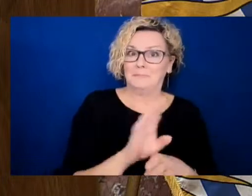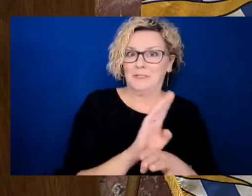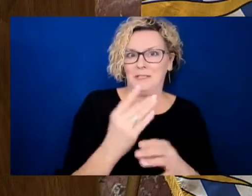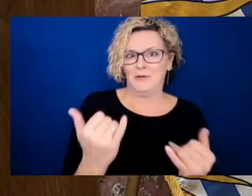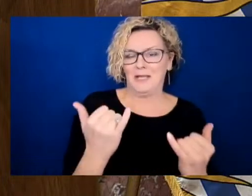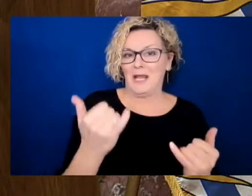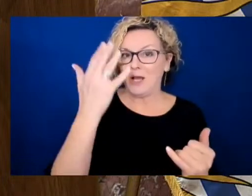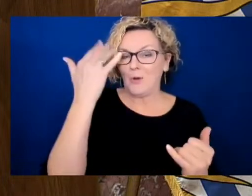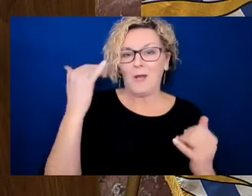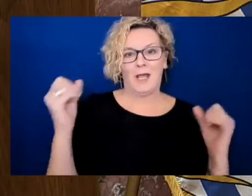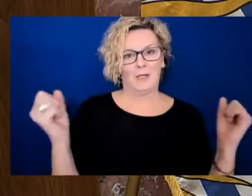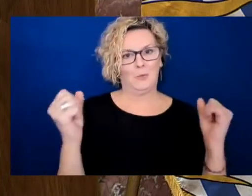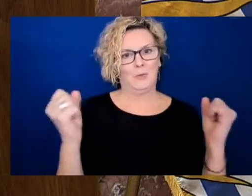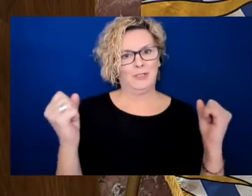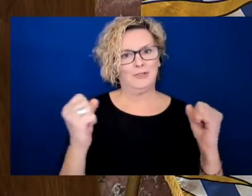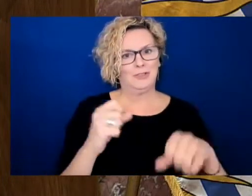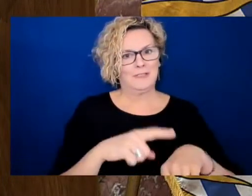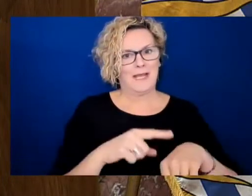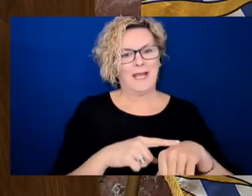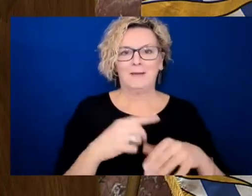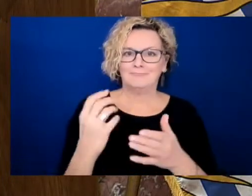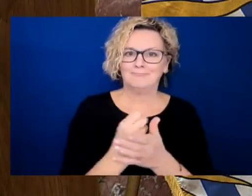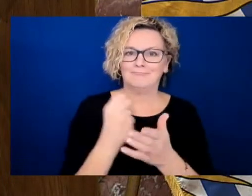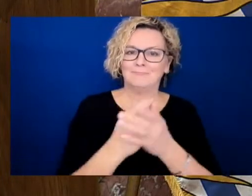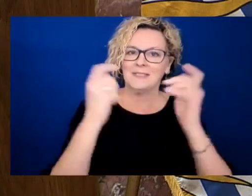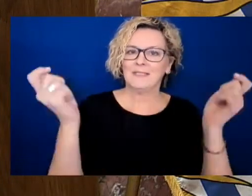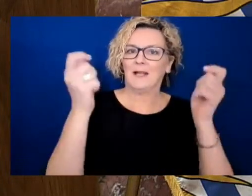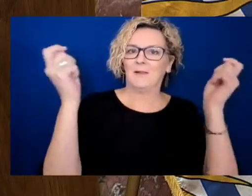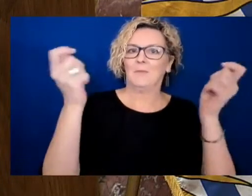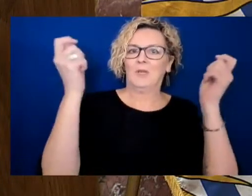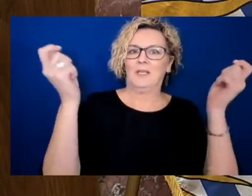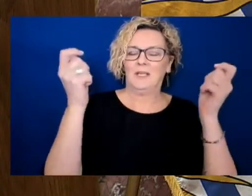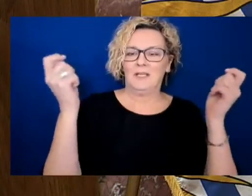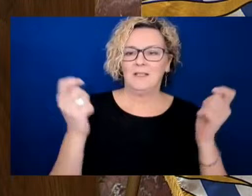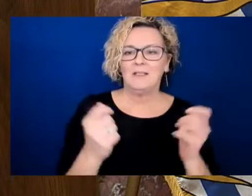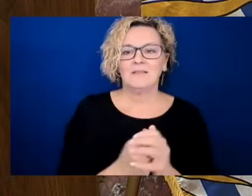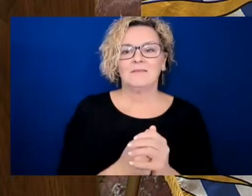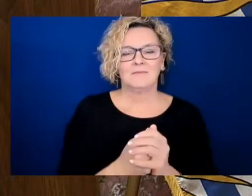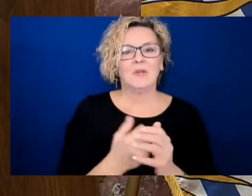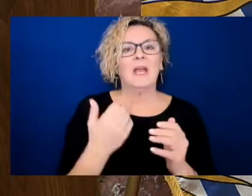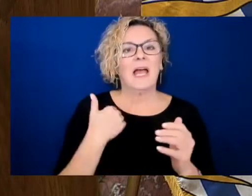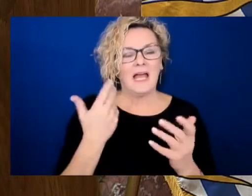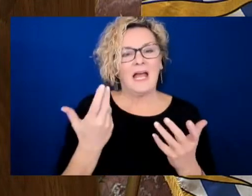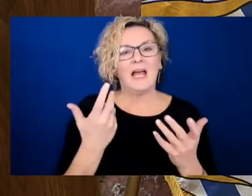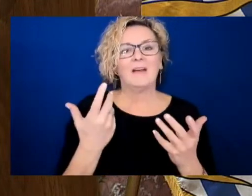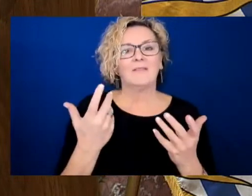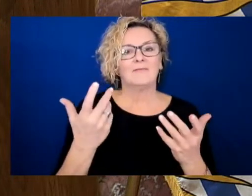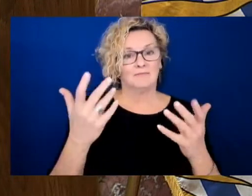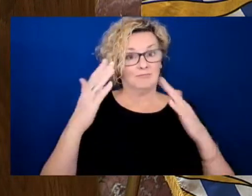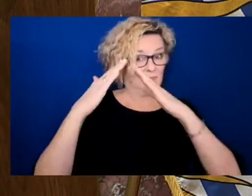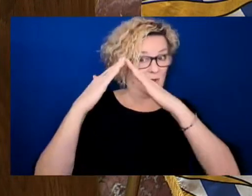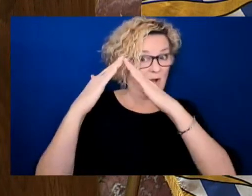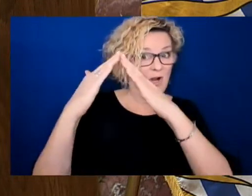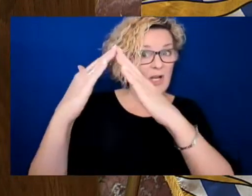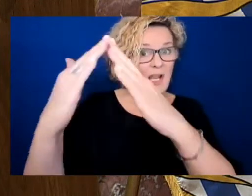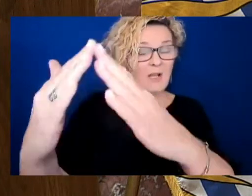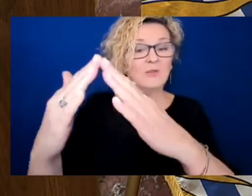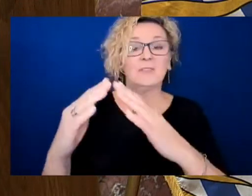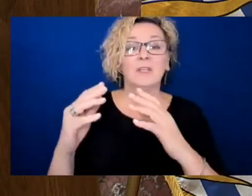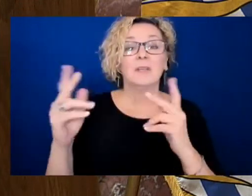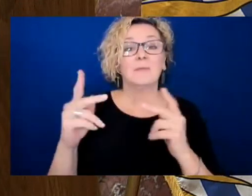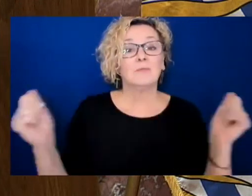in those longhouses, there's 300 to 600 people in the evening, and families are